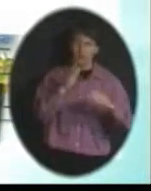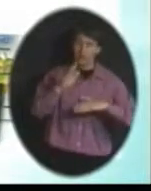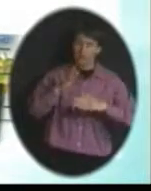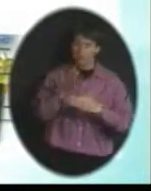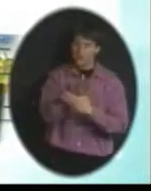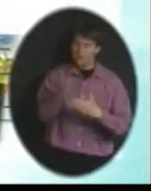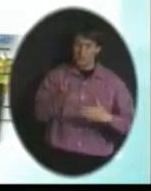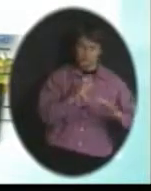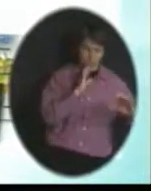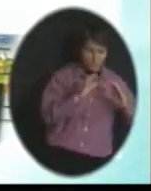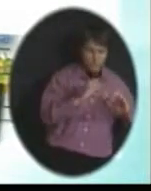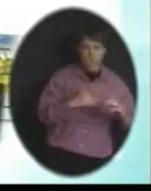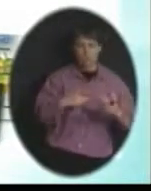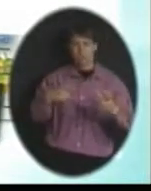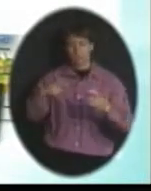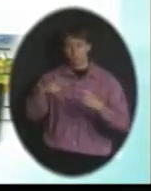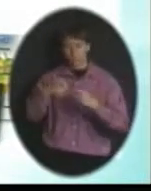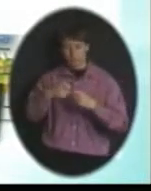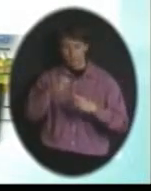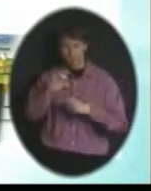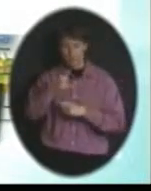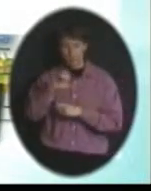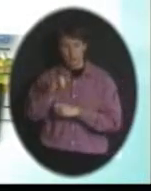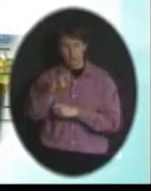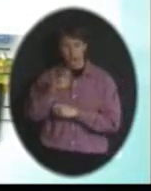to electronics to robots.